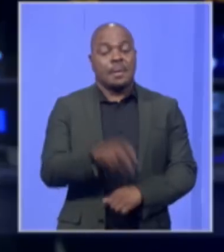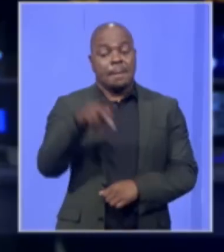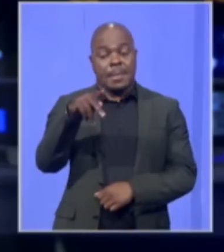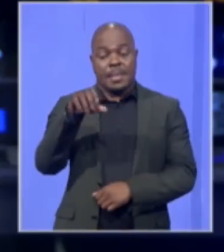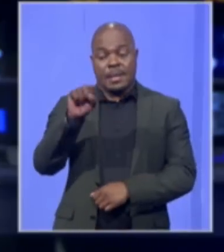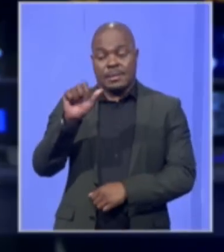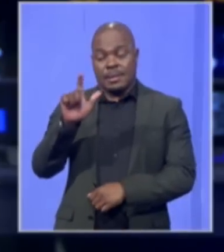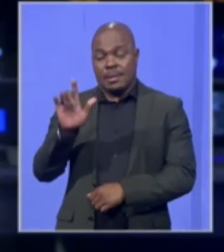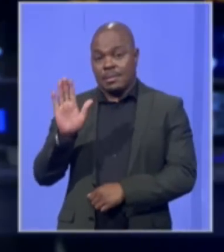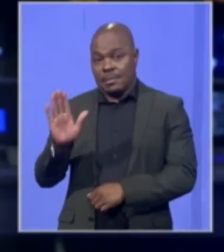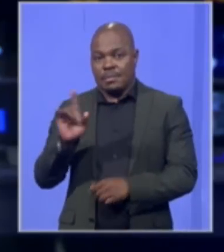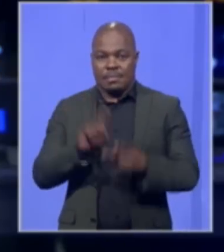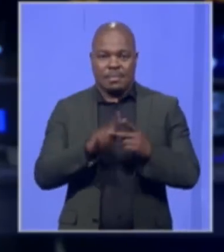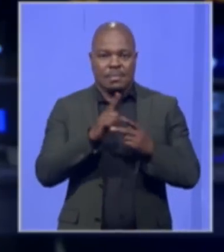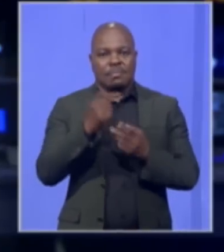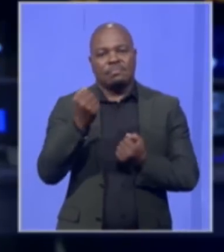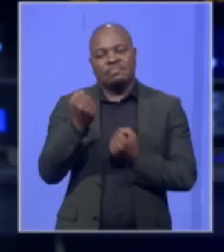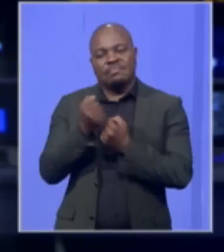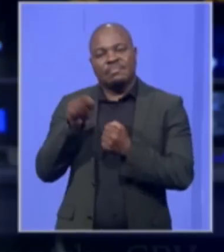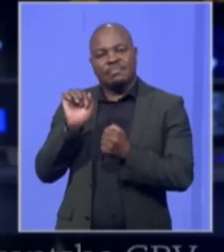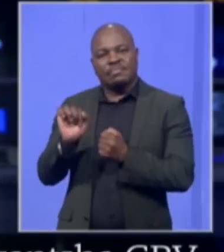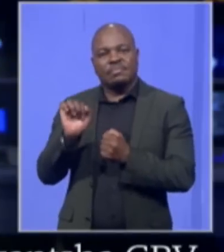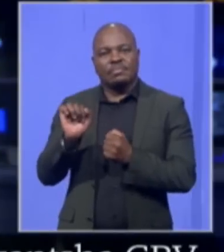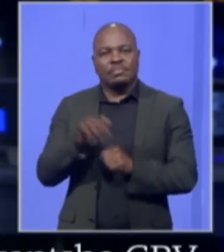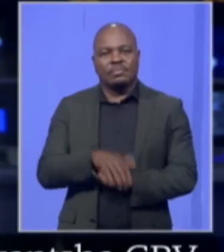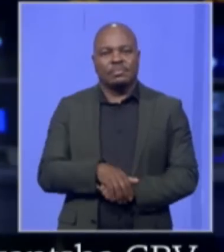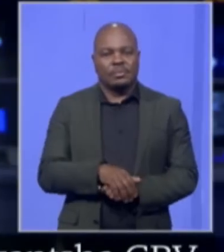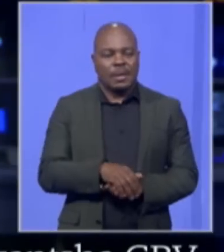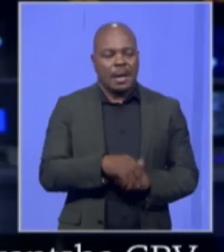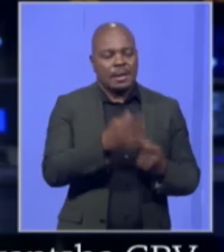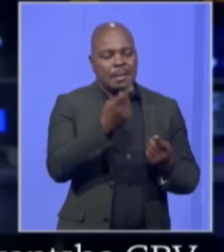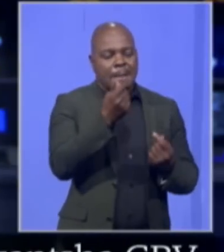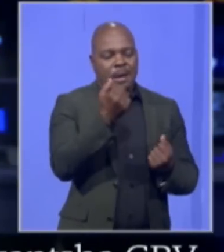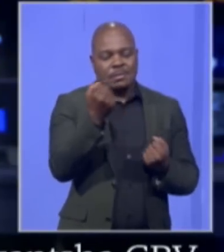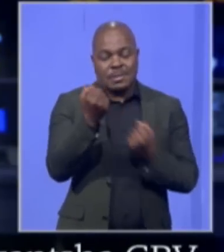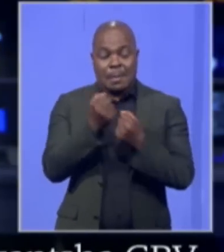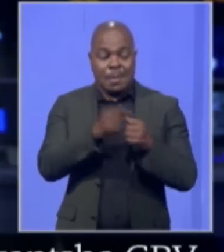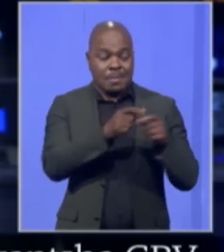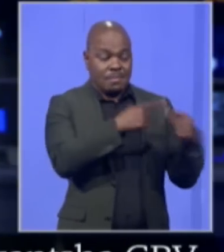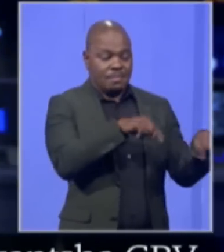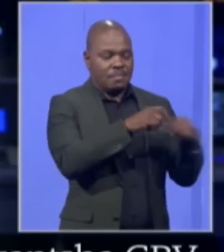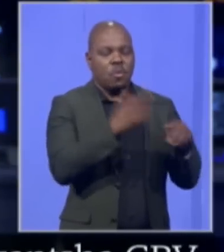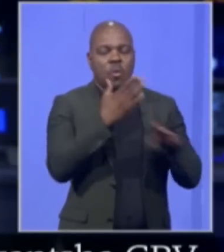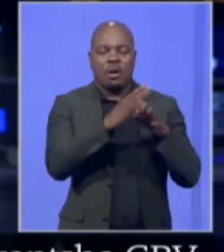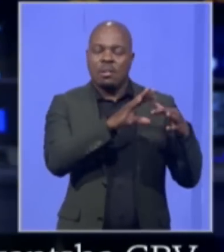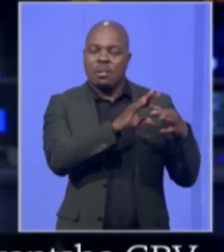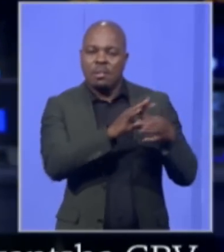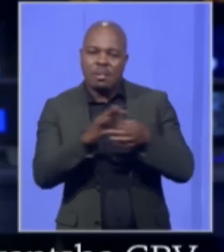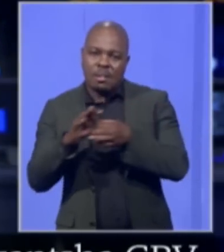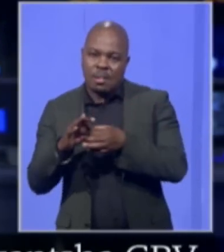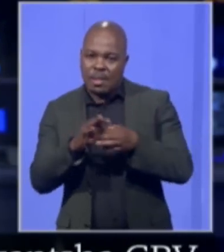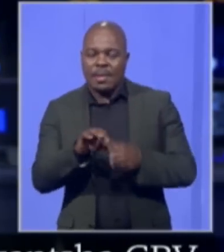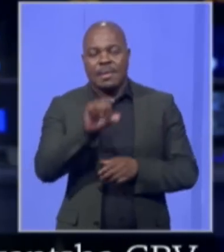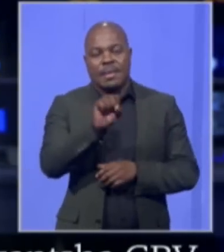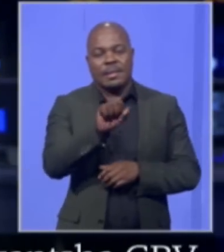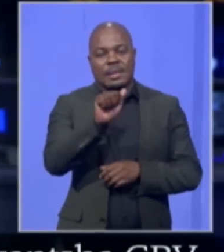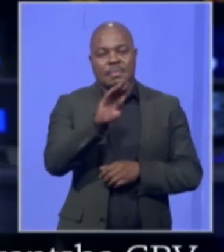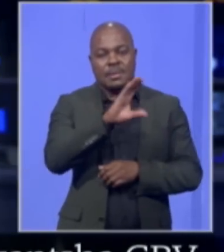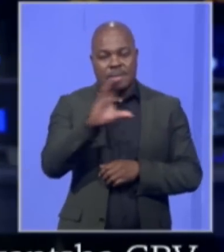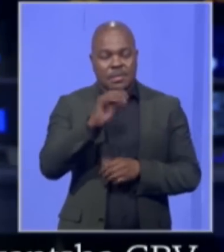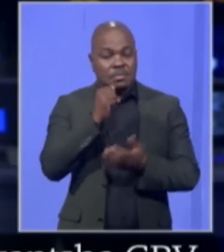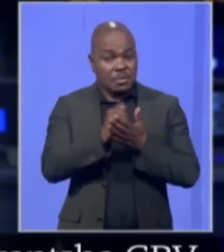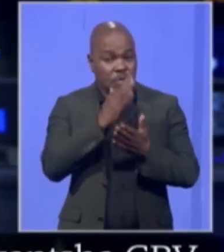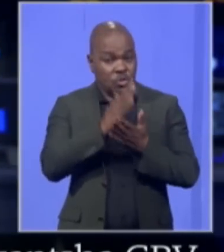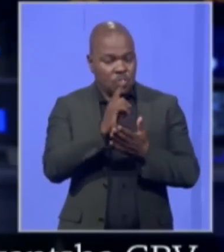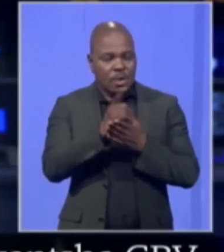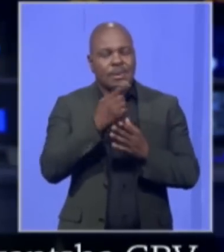PSL le batshehetsi ba yona ba ditjhelete ba sebetsa mmoho le SABC ho lwantsha tlhekefetso ya